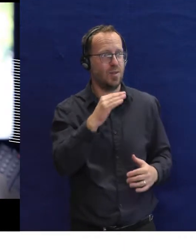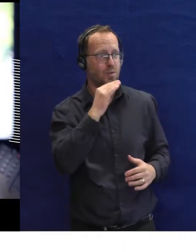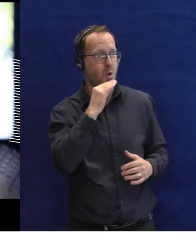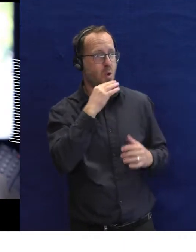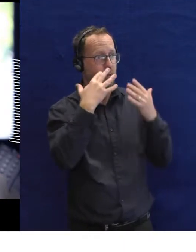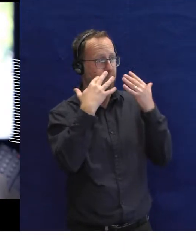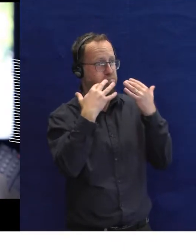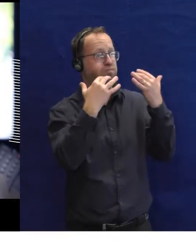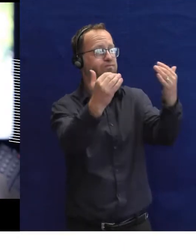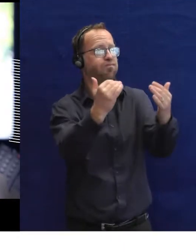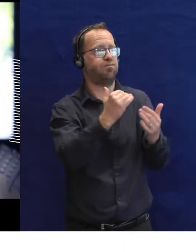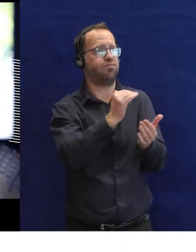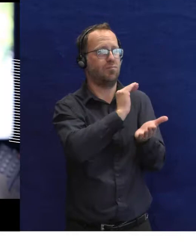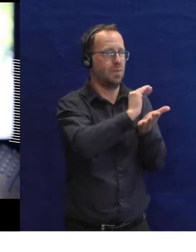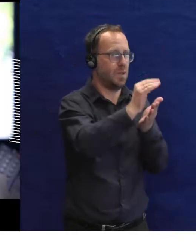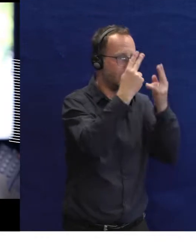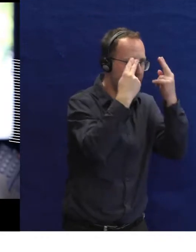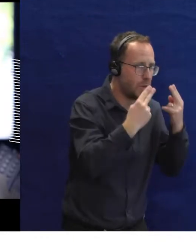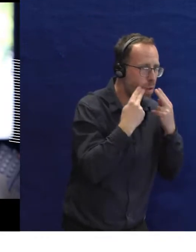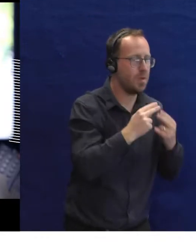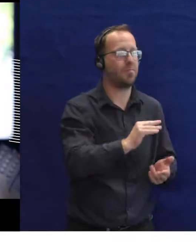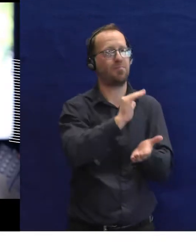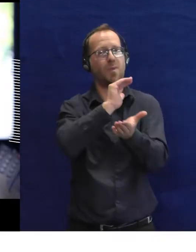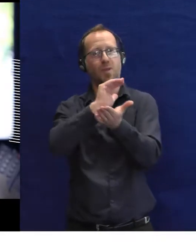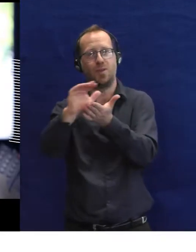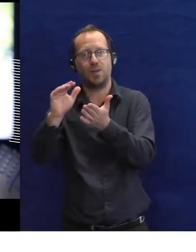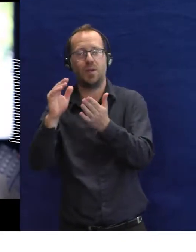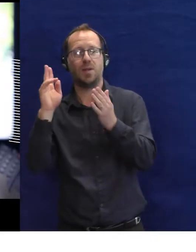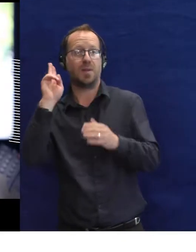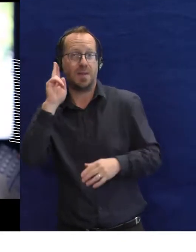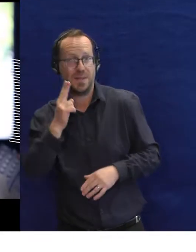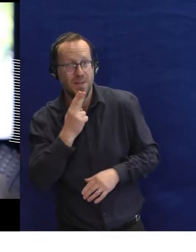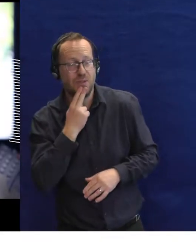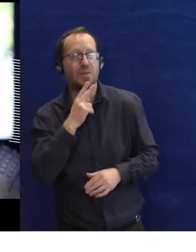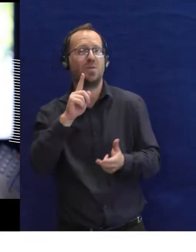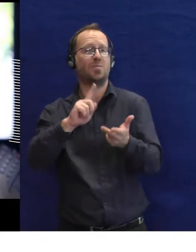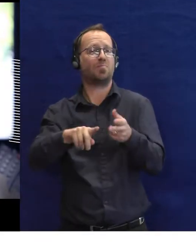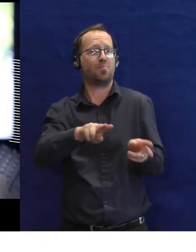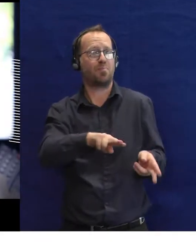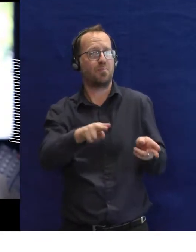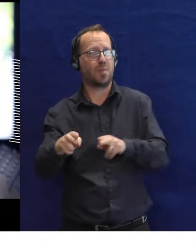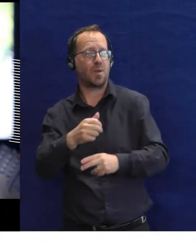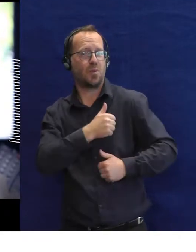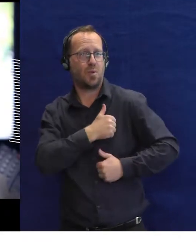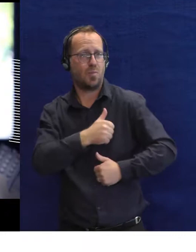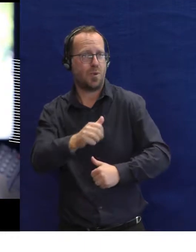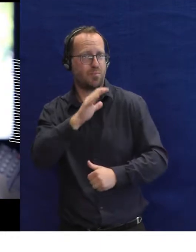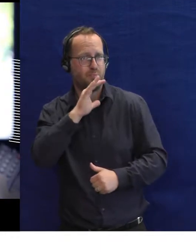And of course, I will try to do also my best to be the most accessible and understandable for